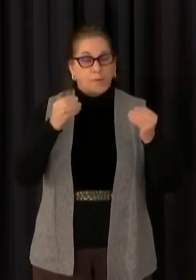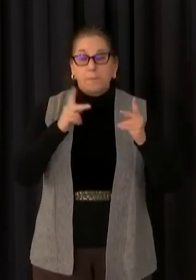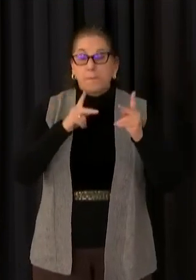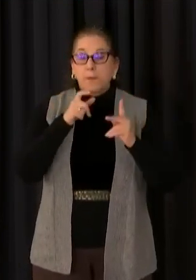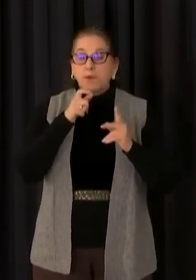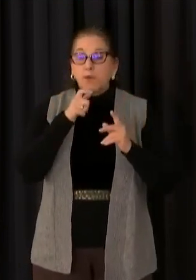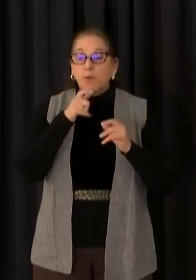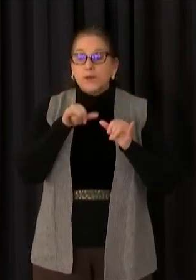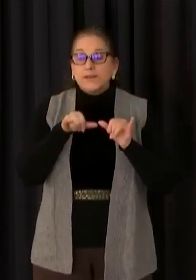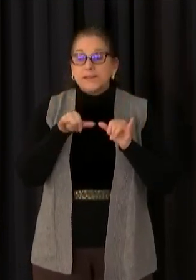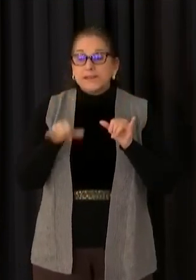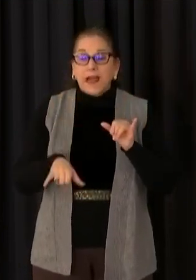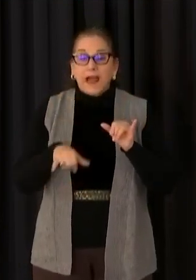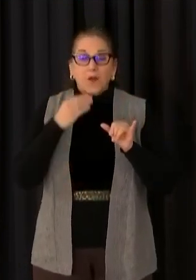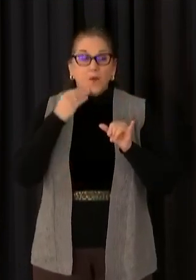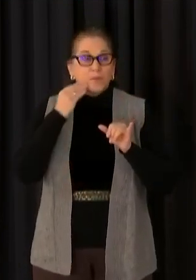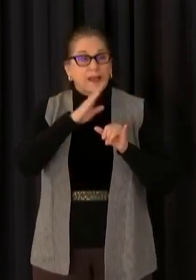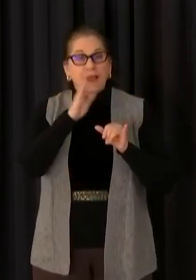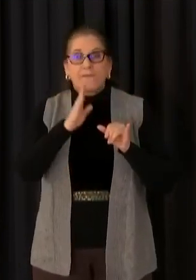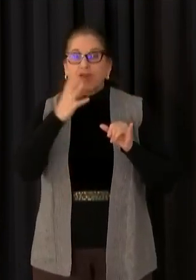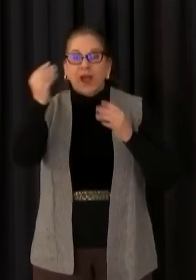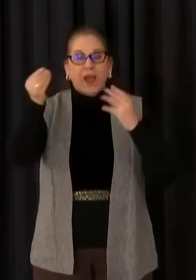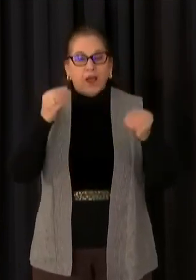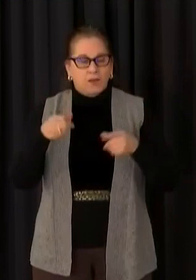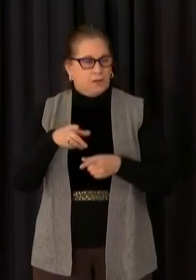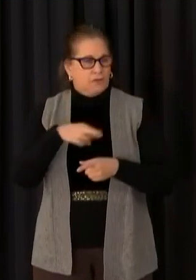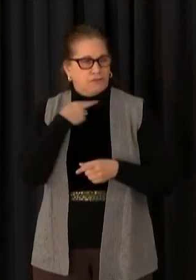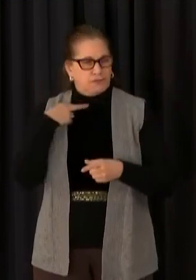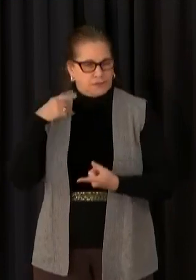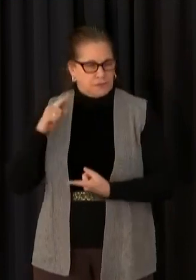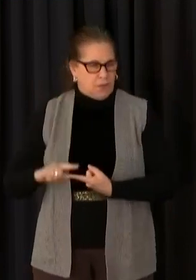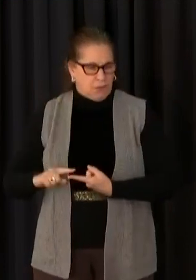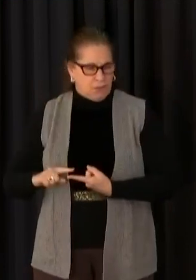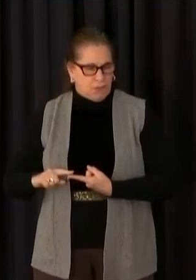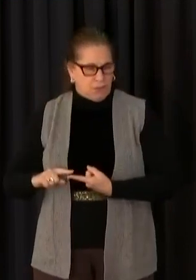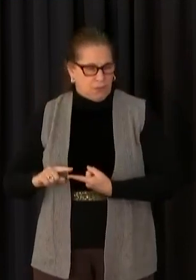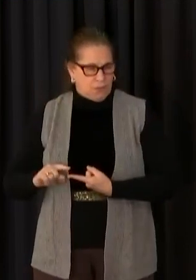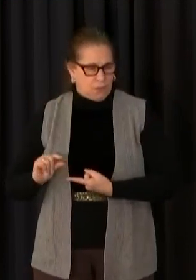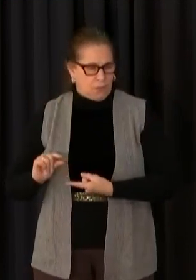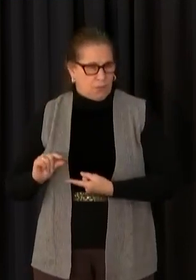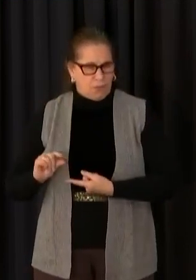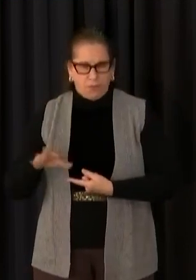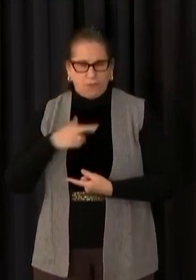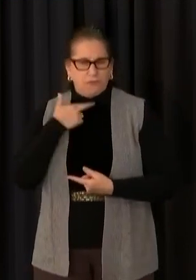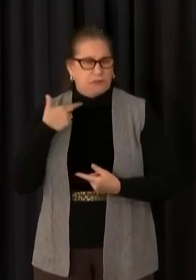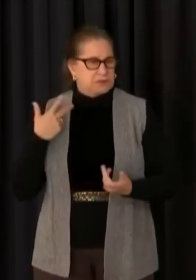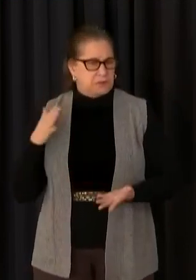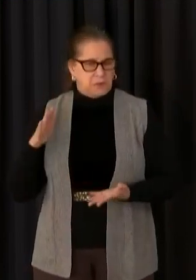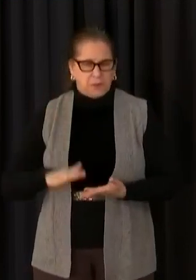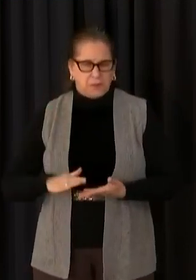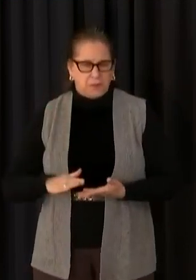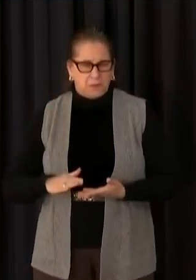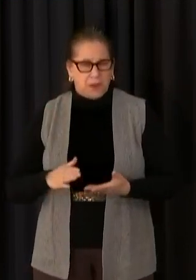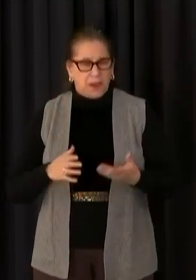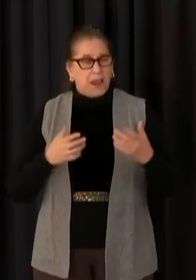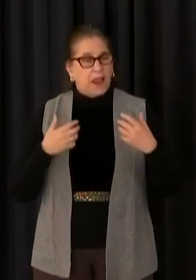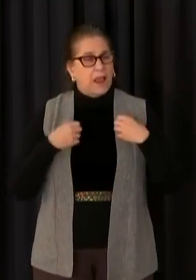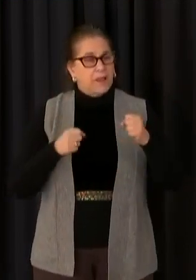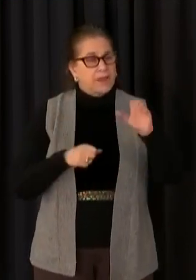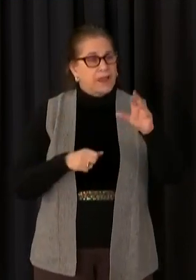home to go to a vaccination site is to have their caregivers vaccinated, their healthcare workers and